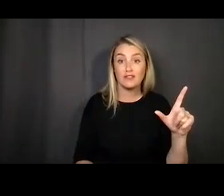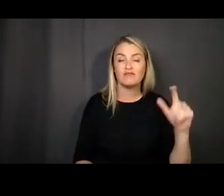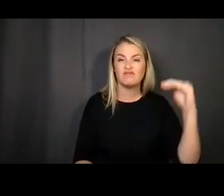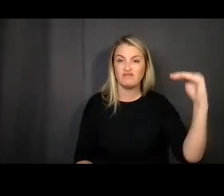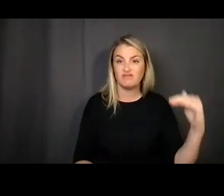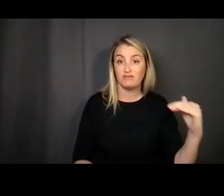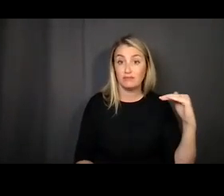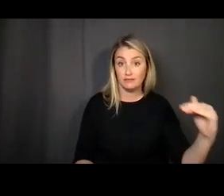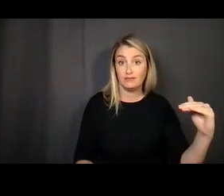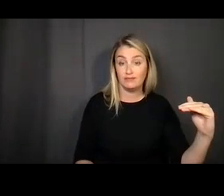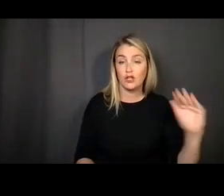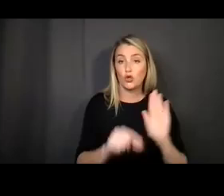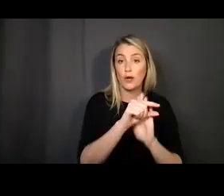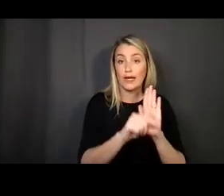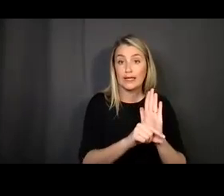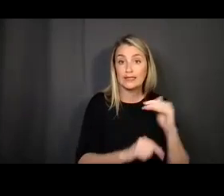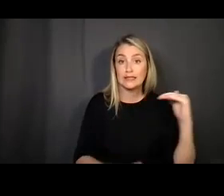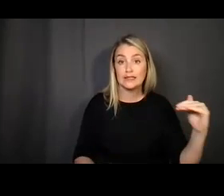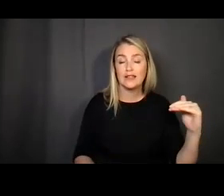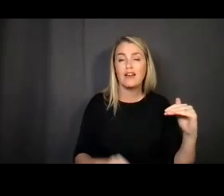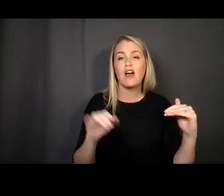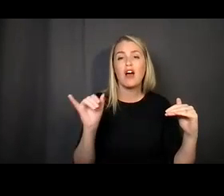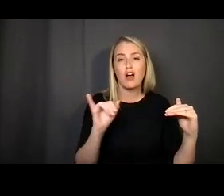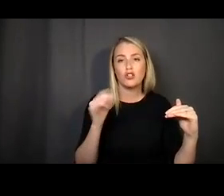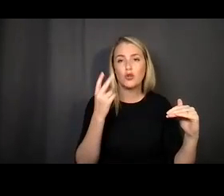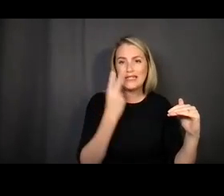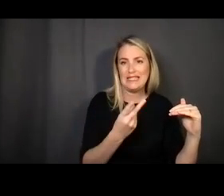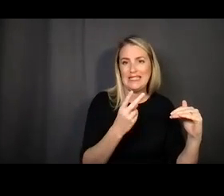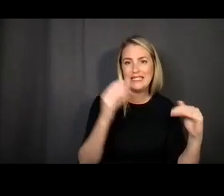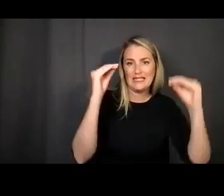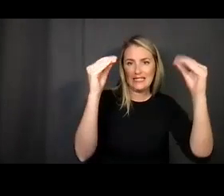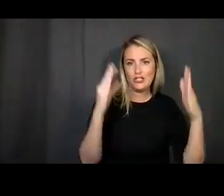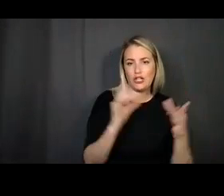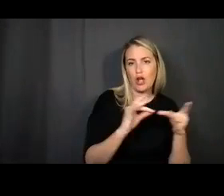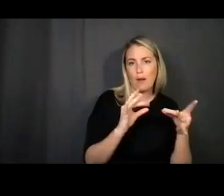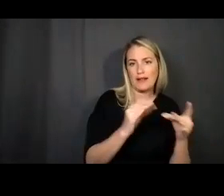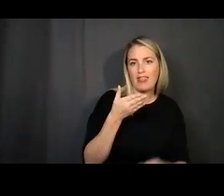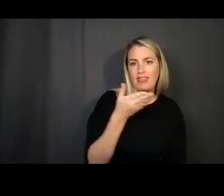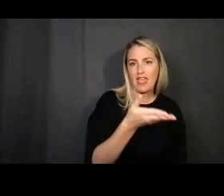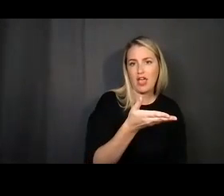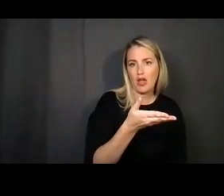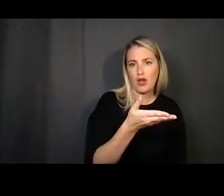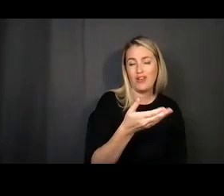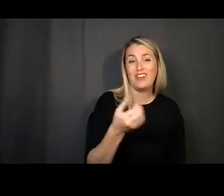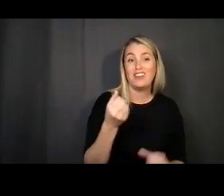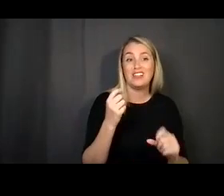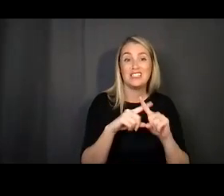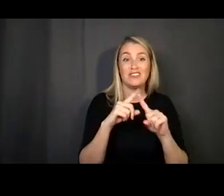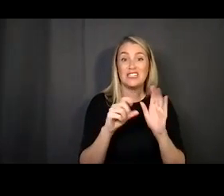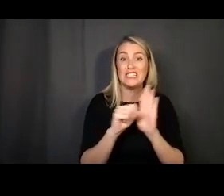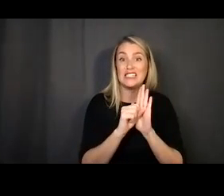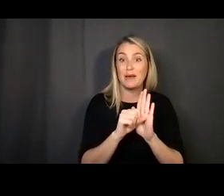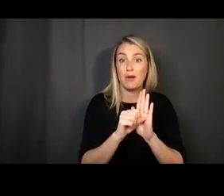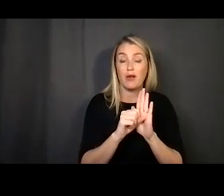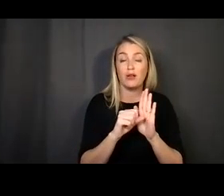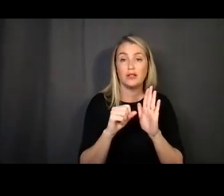you can, if that's visible, you can also see comments in there. And Al lado there's izquierdo verán symbols algunos in Canvas, comentarios. so you'll see at the bottom